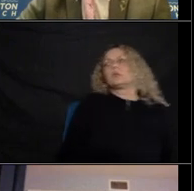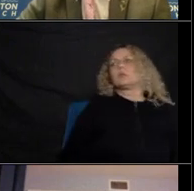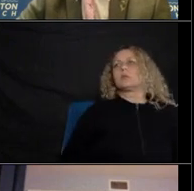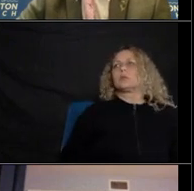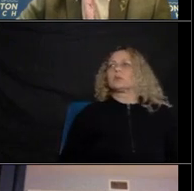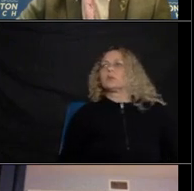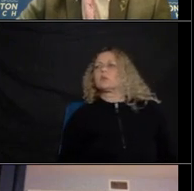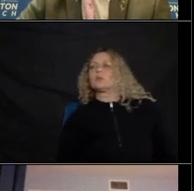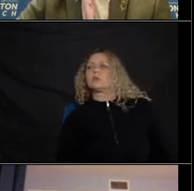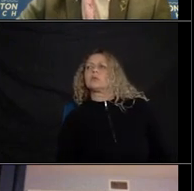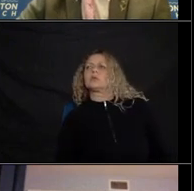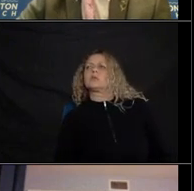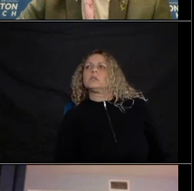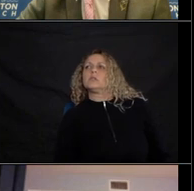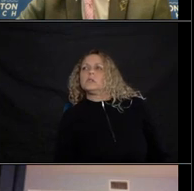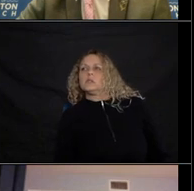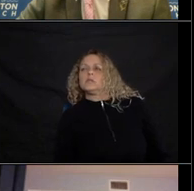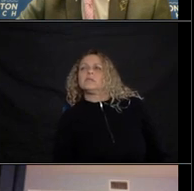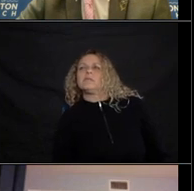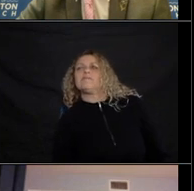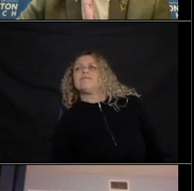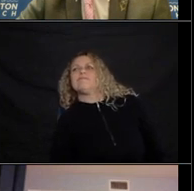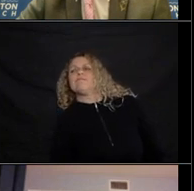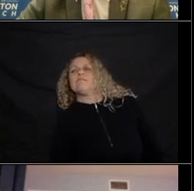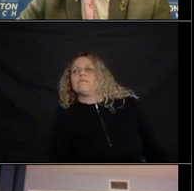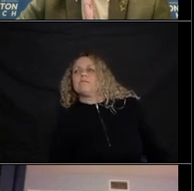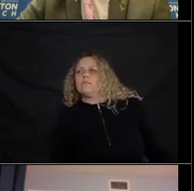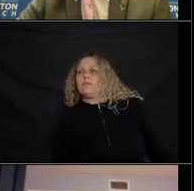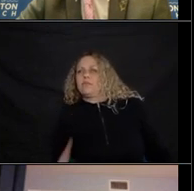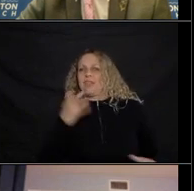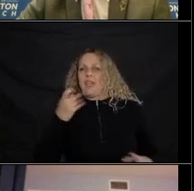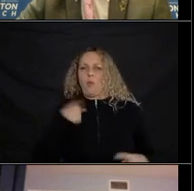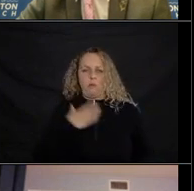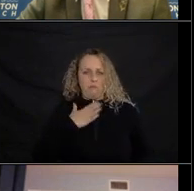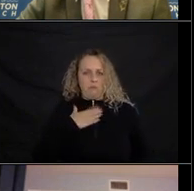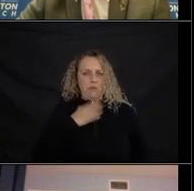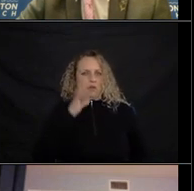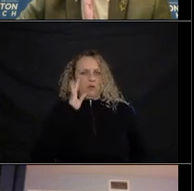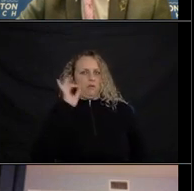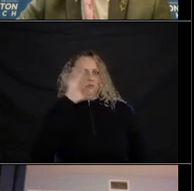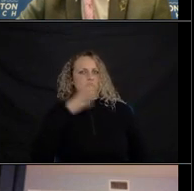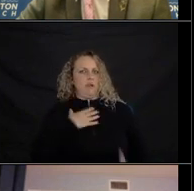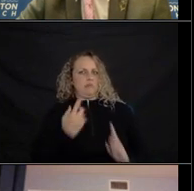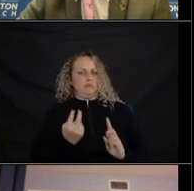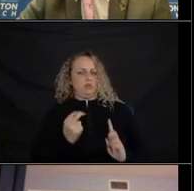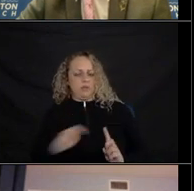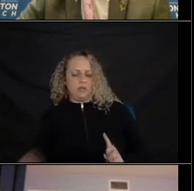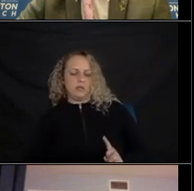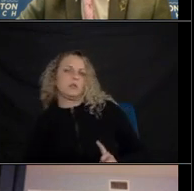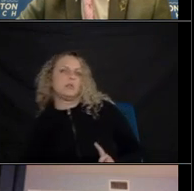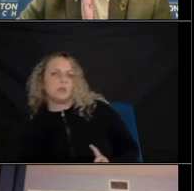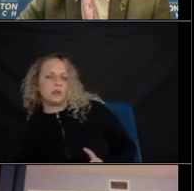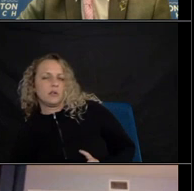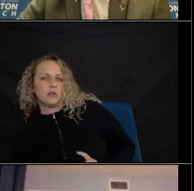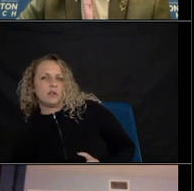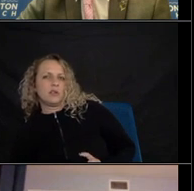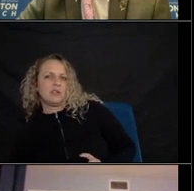Yes, I believe so. Okay, great. So I'd like to make my position on this item very clear from the